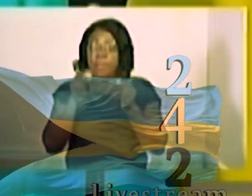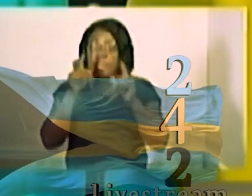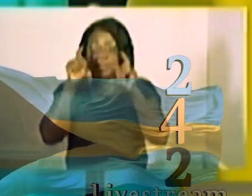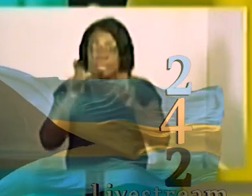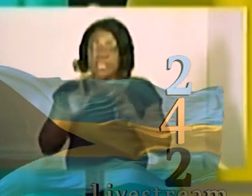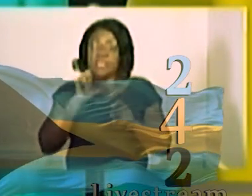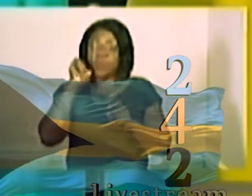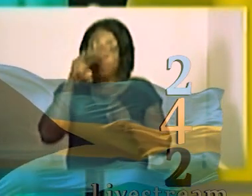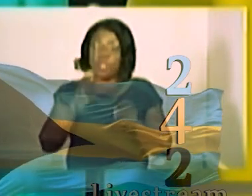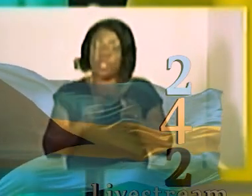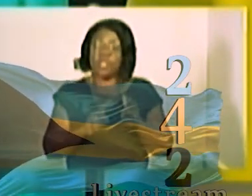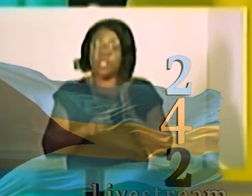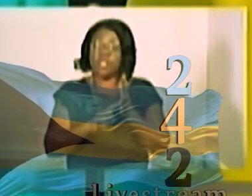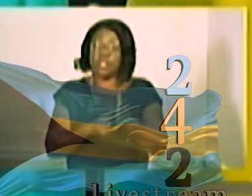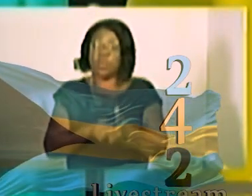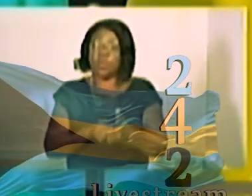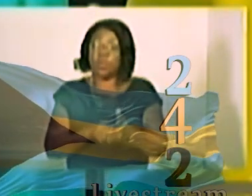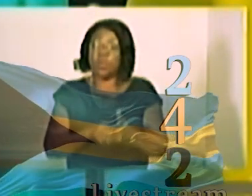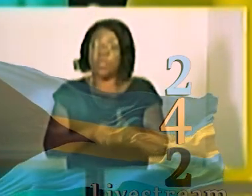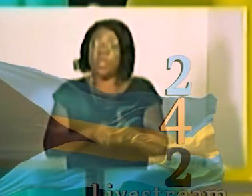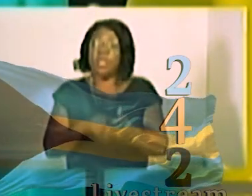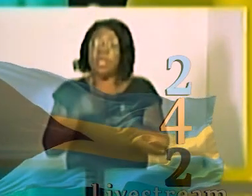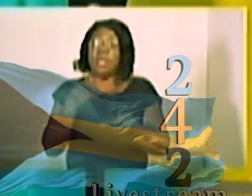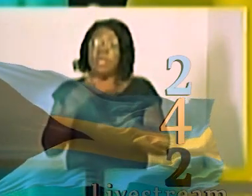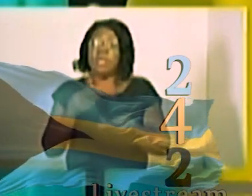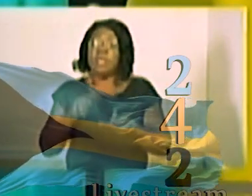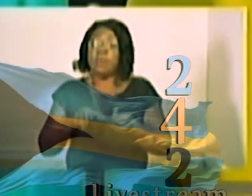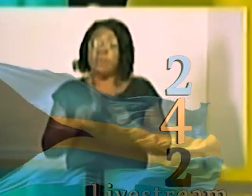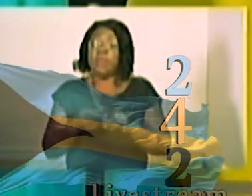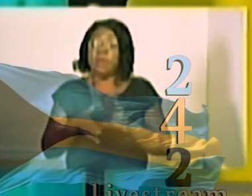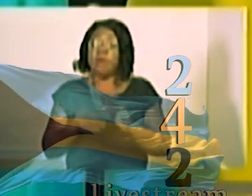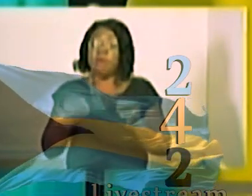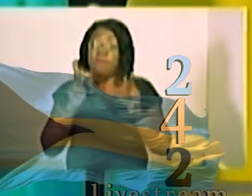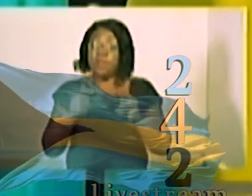large number of recovered cases.